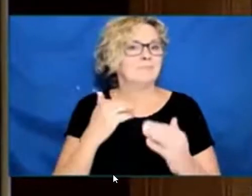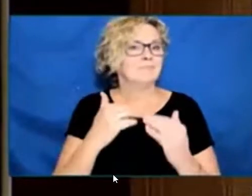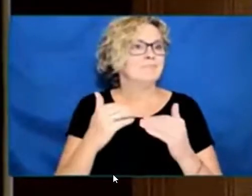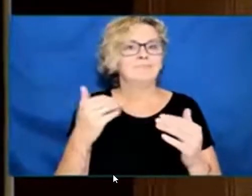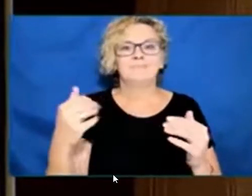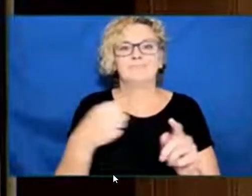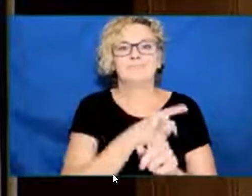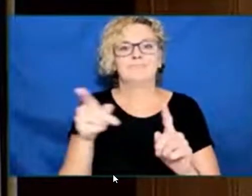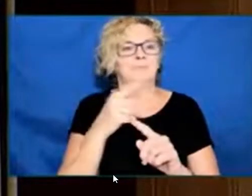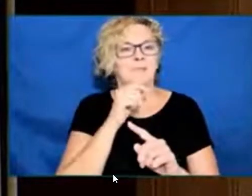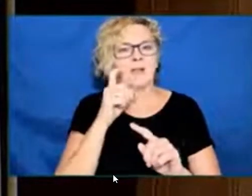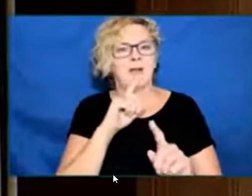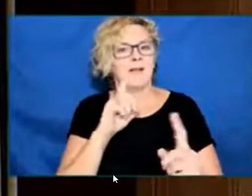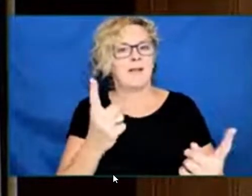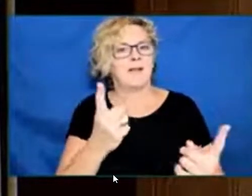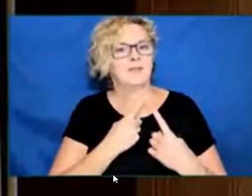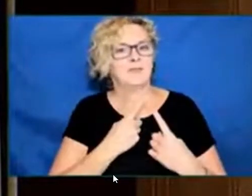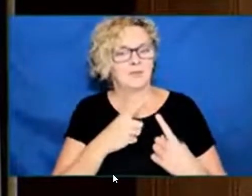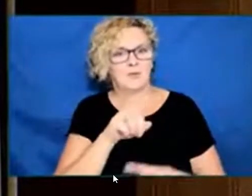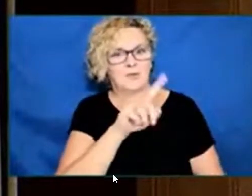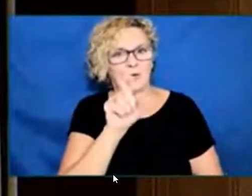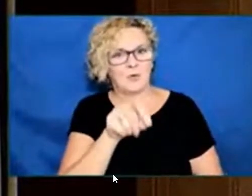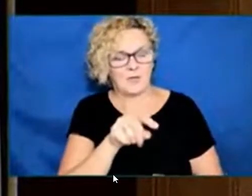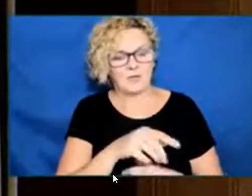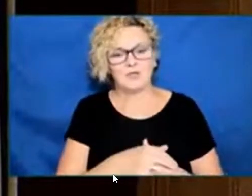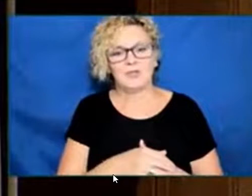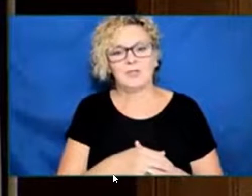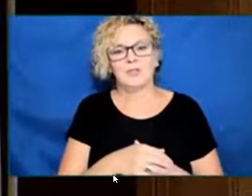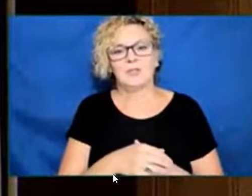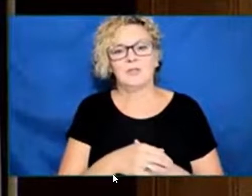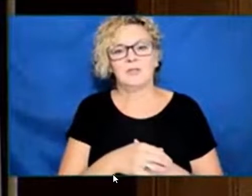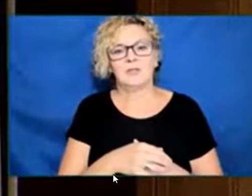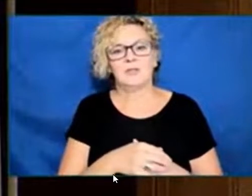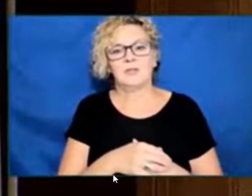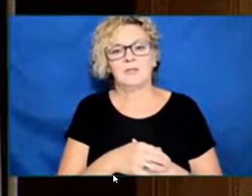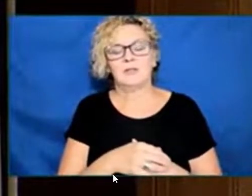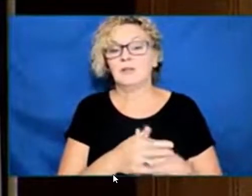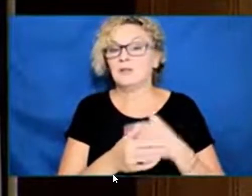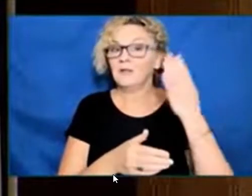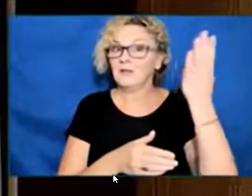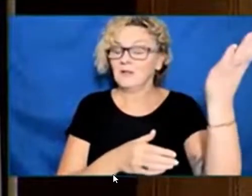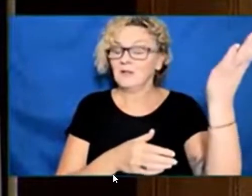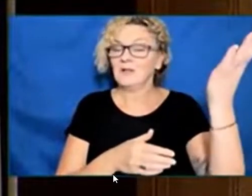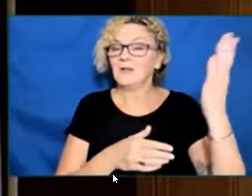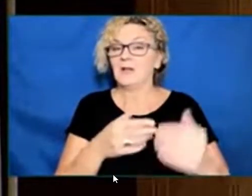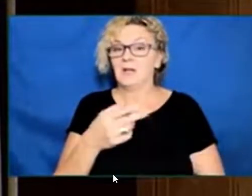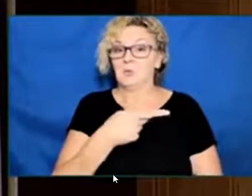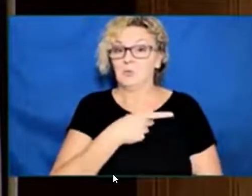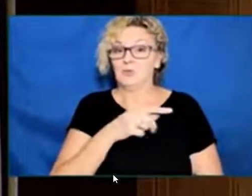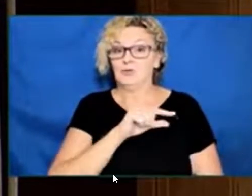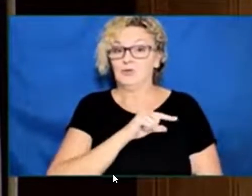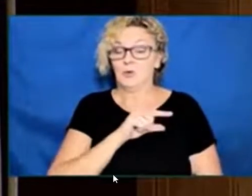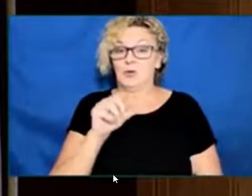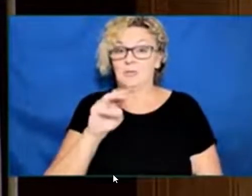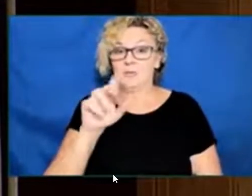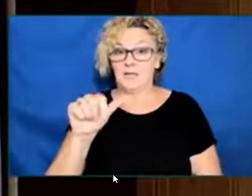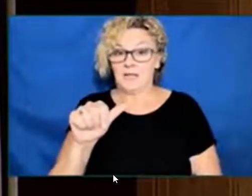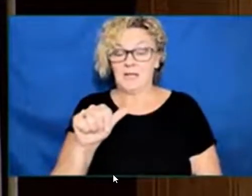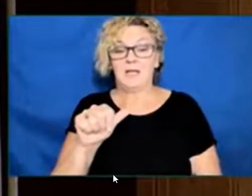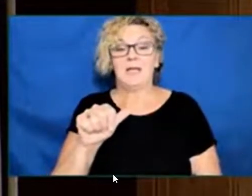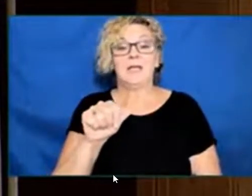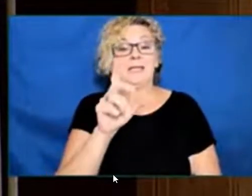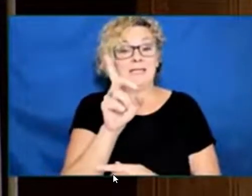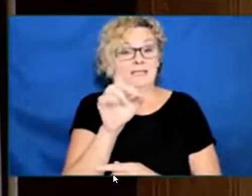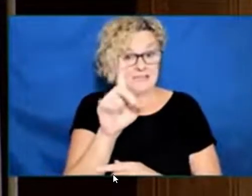George, offered up yet again a specific course of action that this attorney and